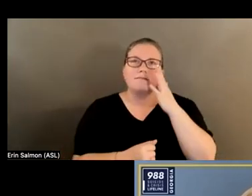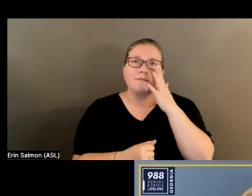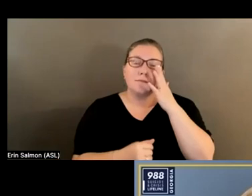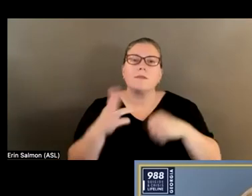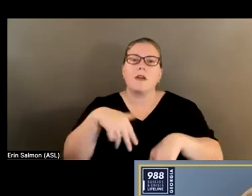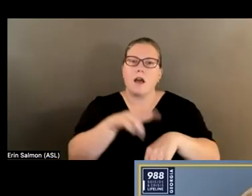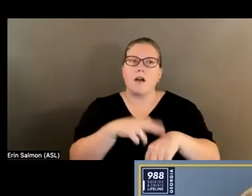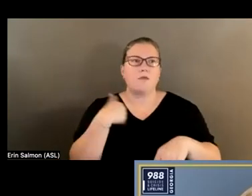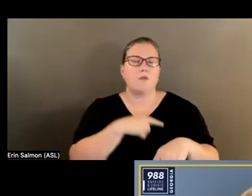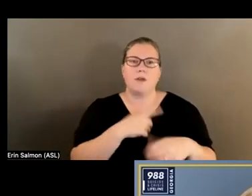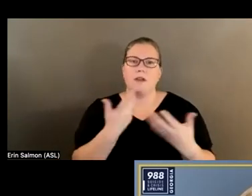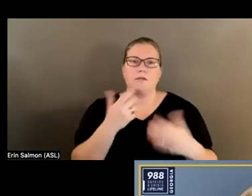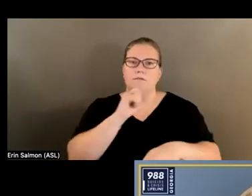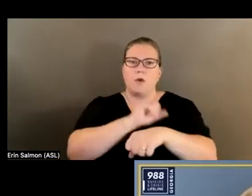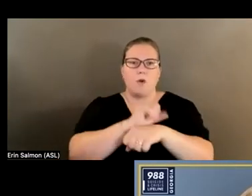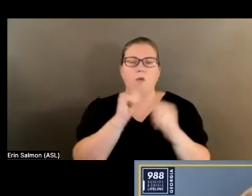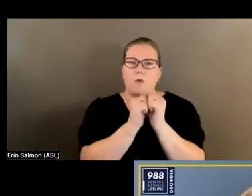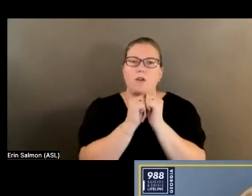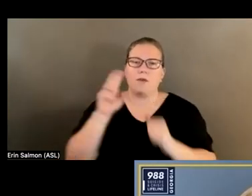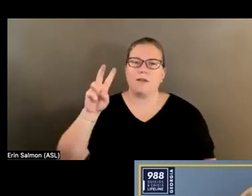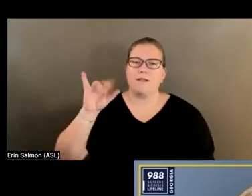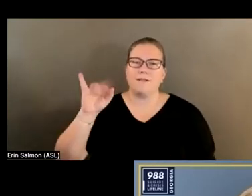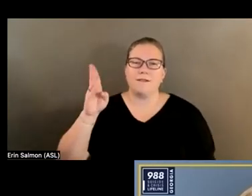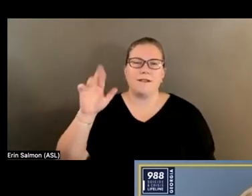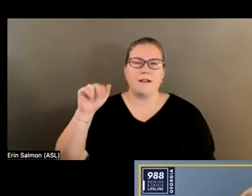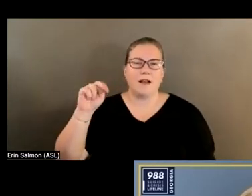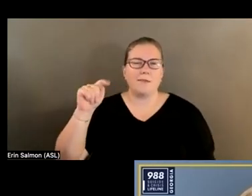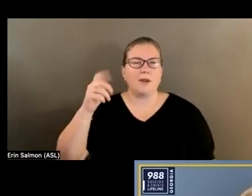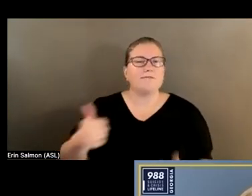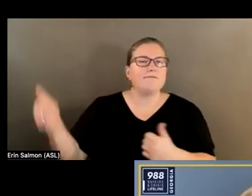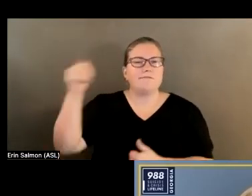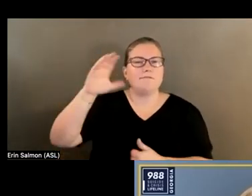collaborative partnership with Vibrant, who was mentioned earlier